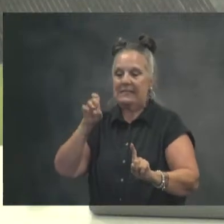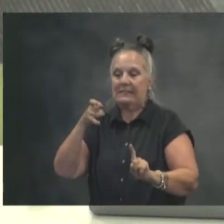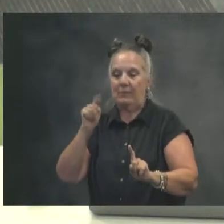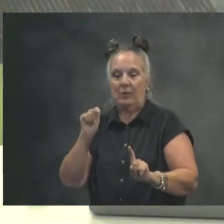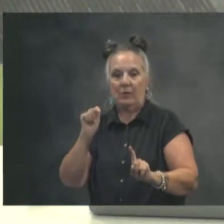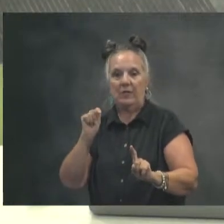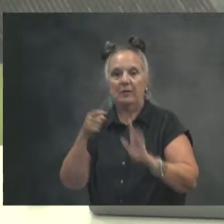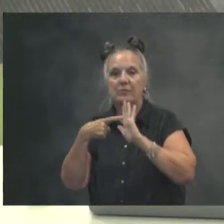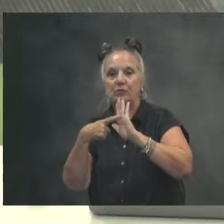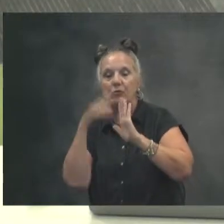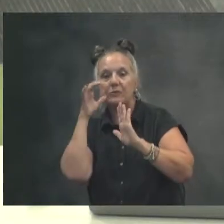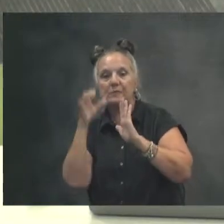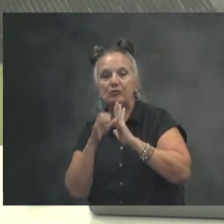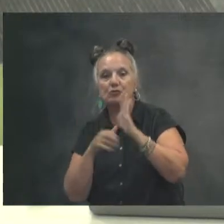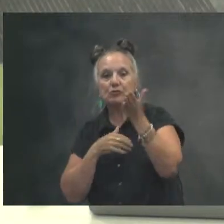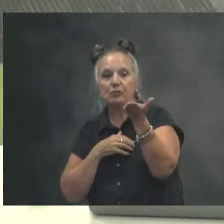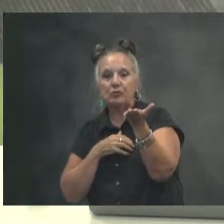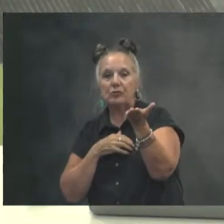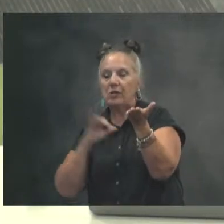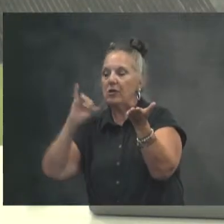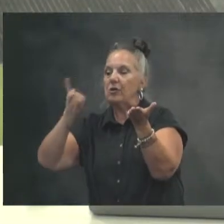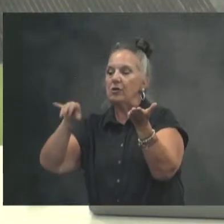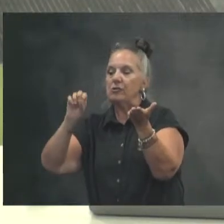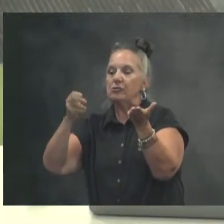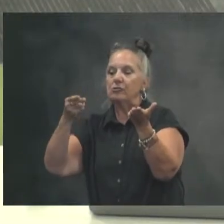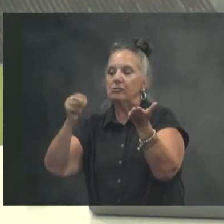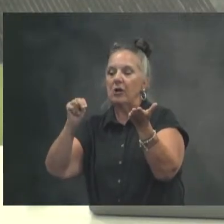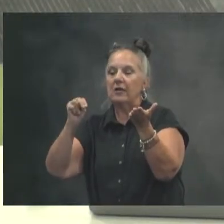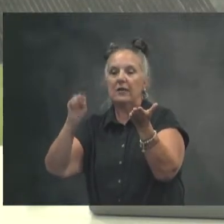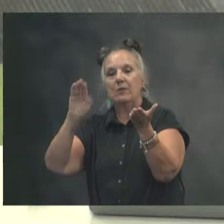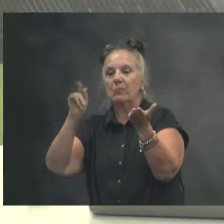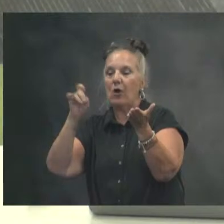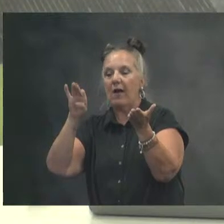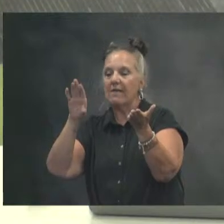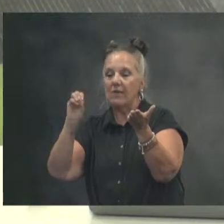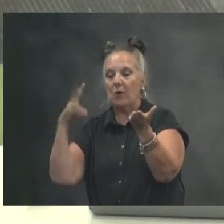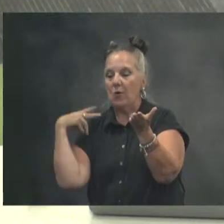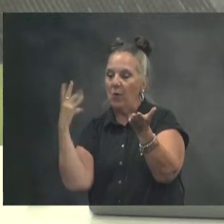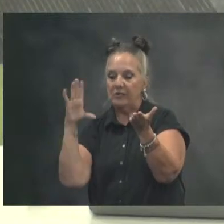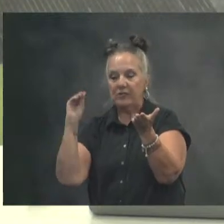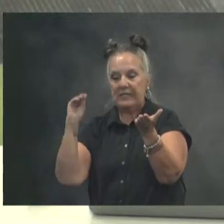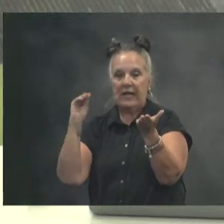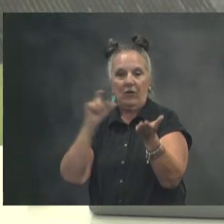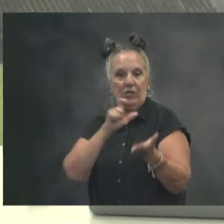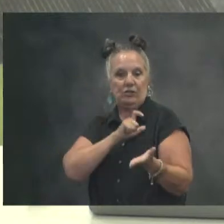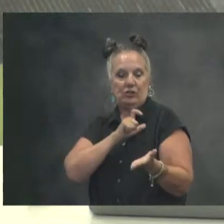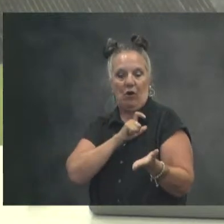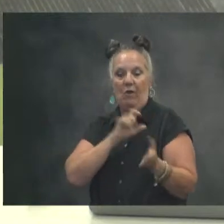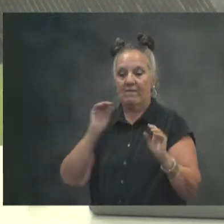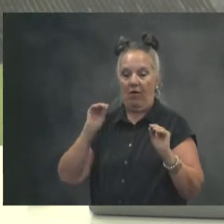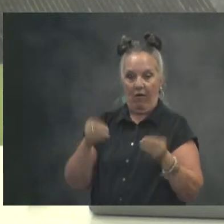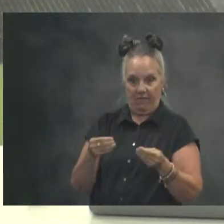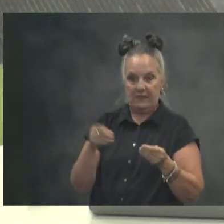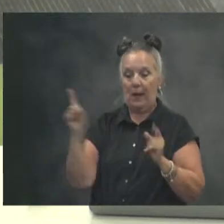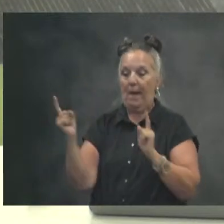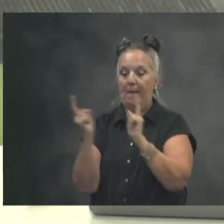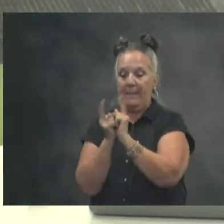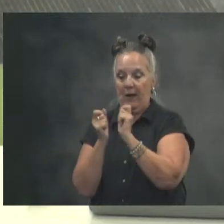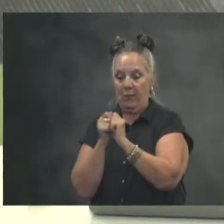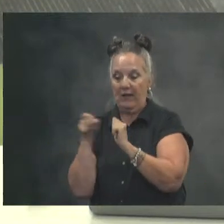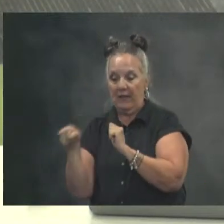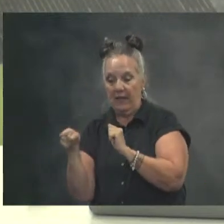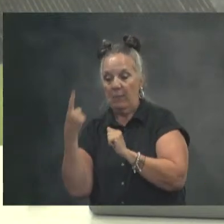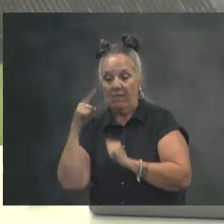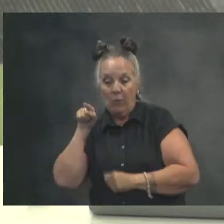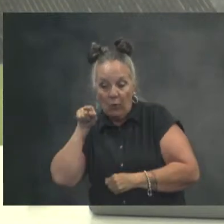picture. Johnny Bravo hairdo guy, Washington County Sheriff's Office. She met with him on your